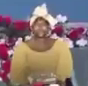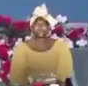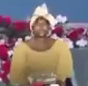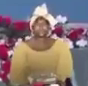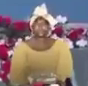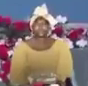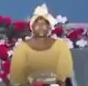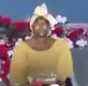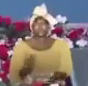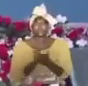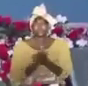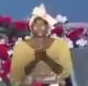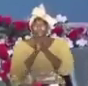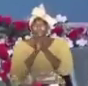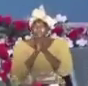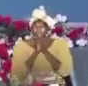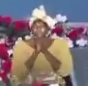wait?